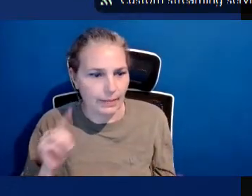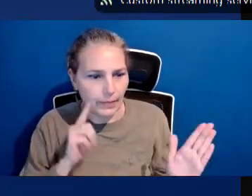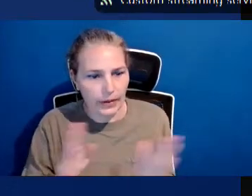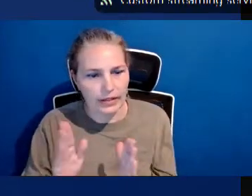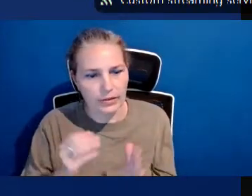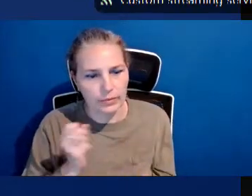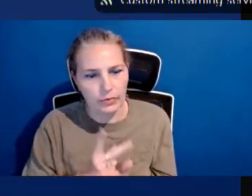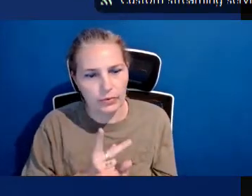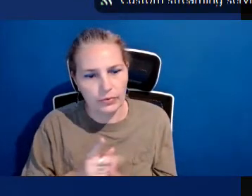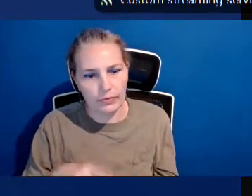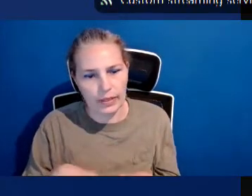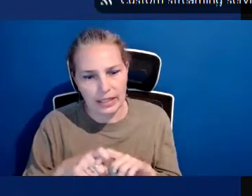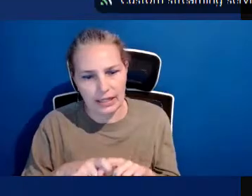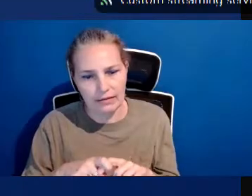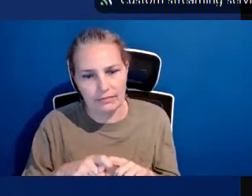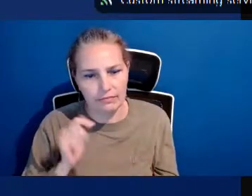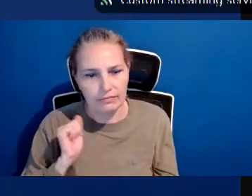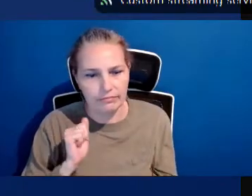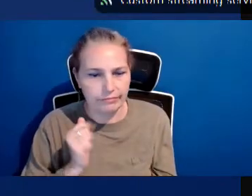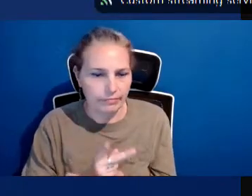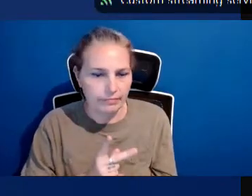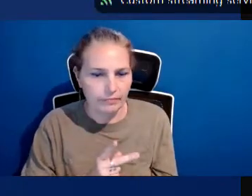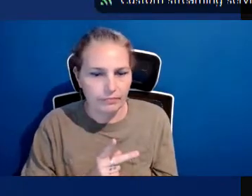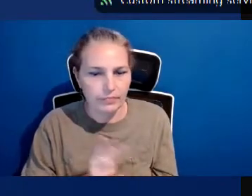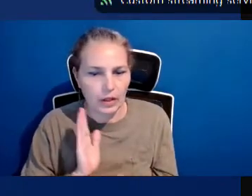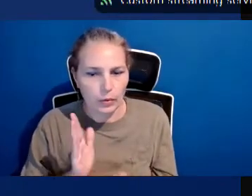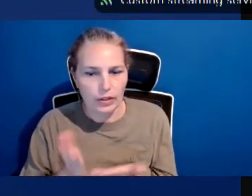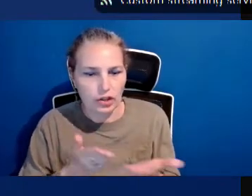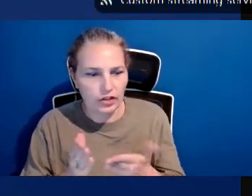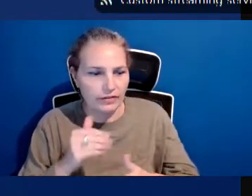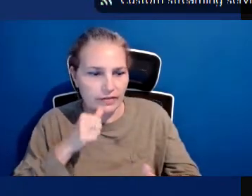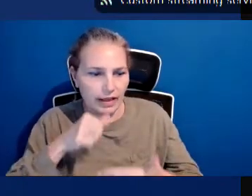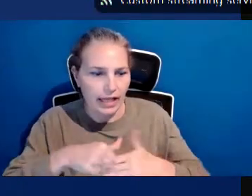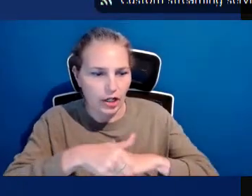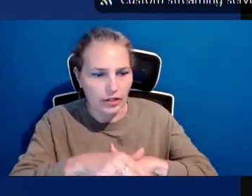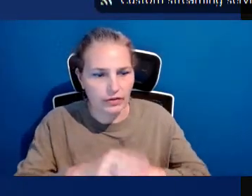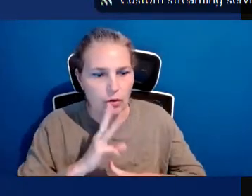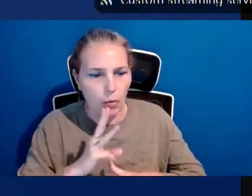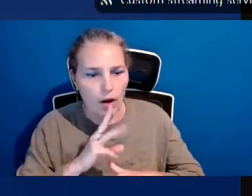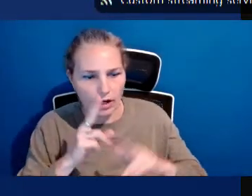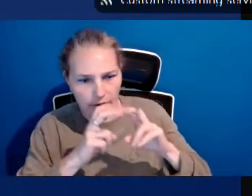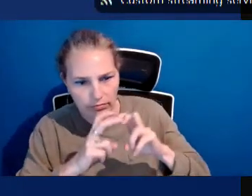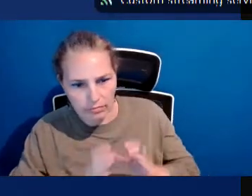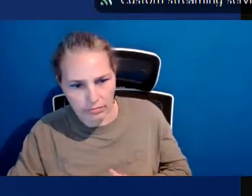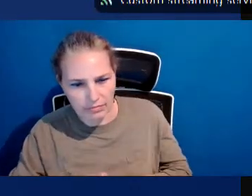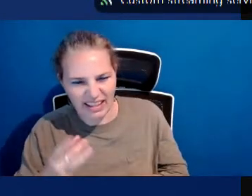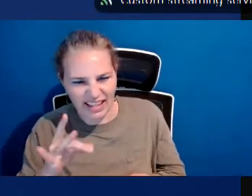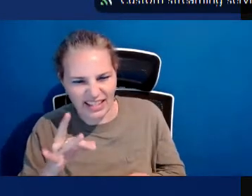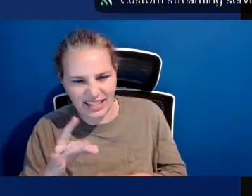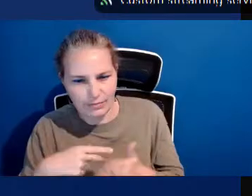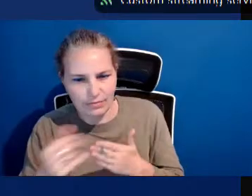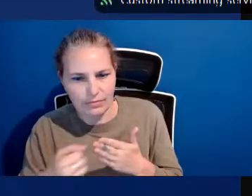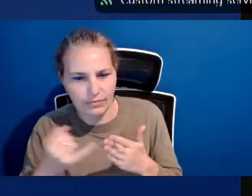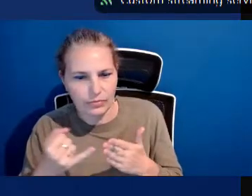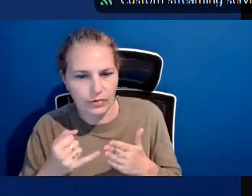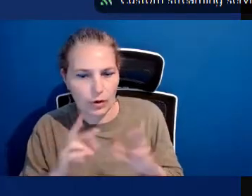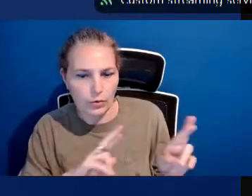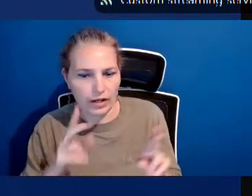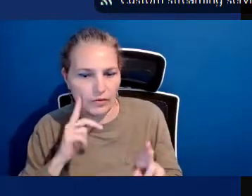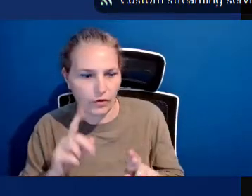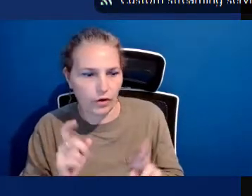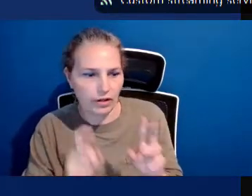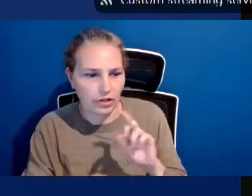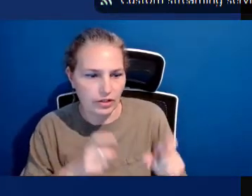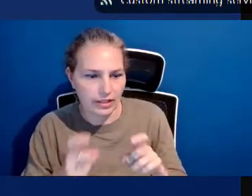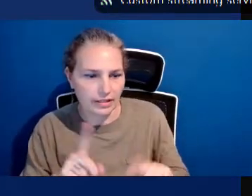the applicant. An applicant might be securing financing or selecting a builder prior to pulling building permits and